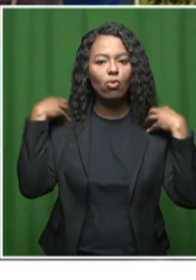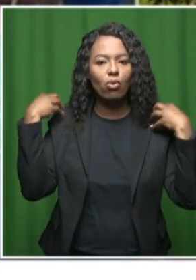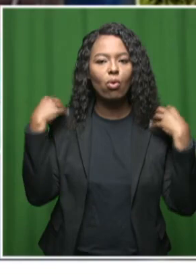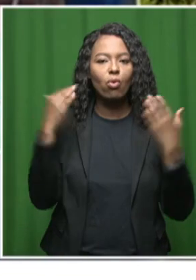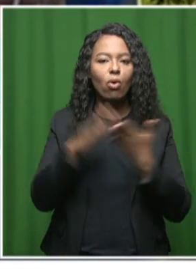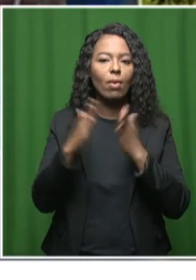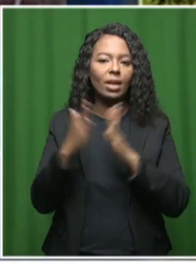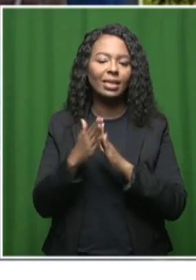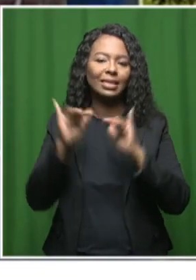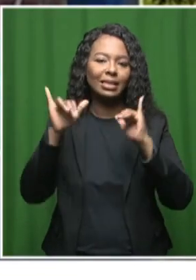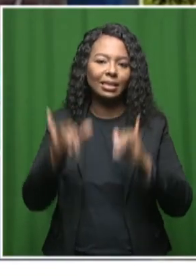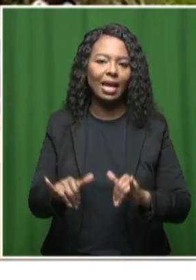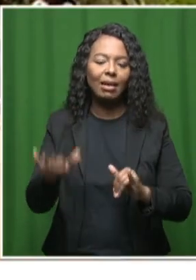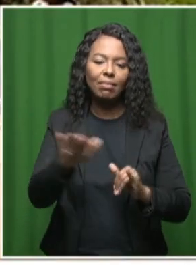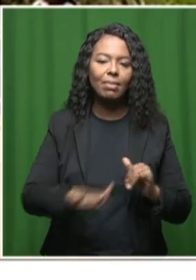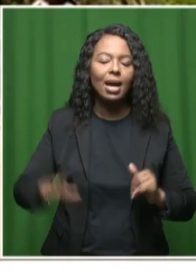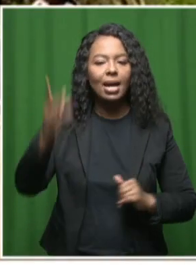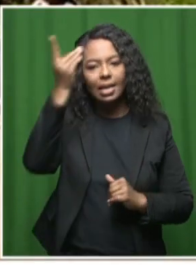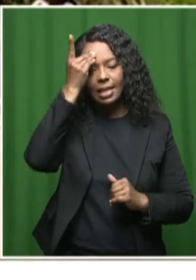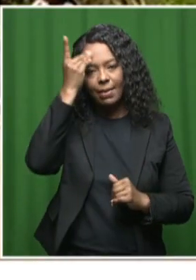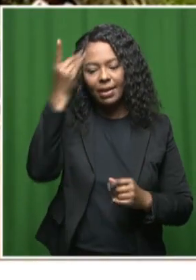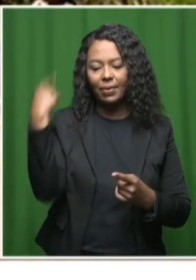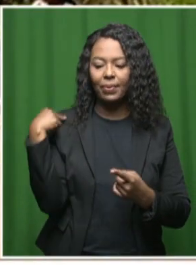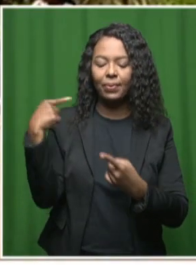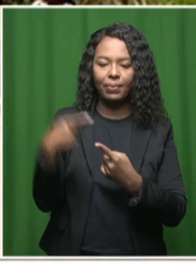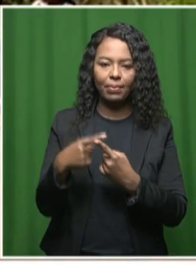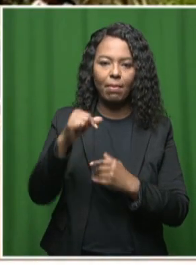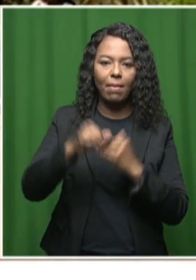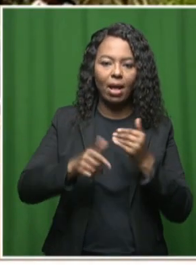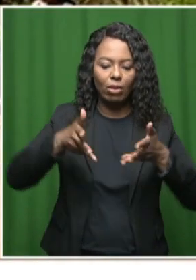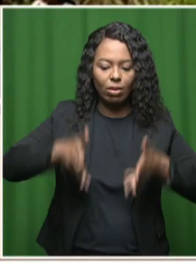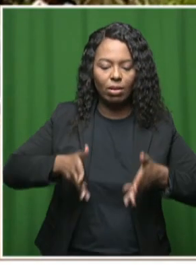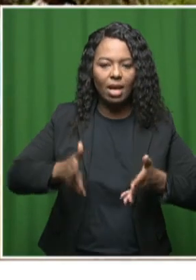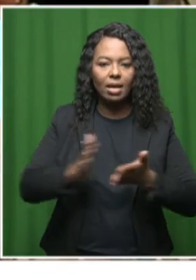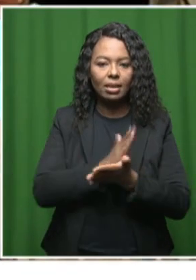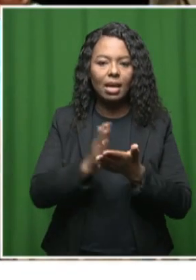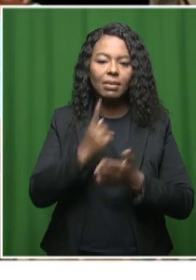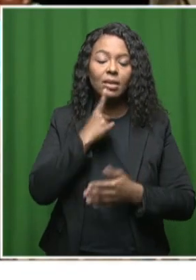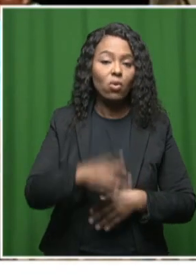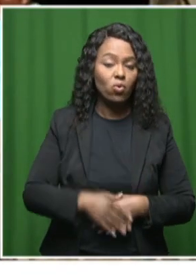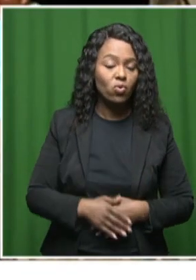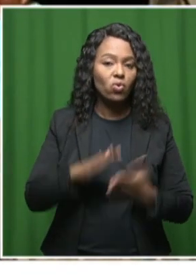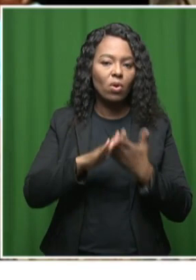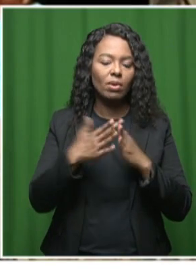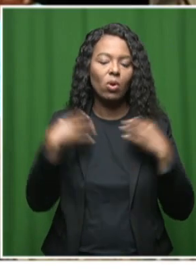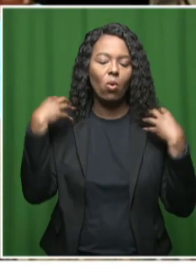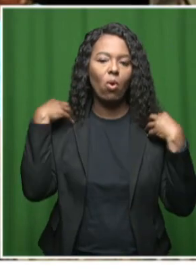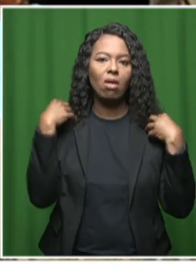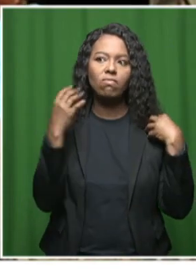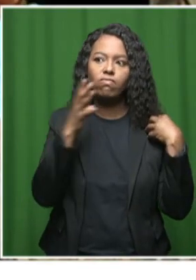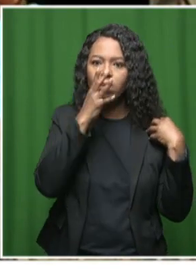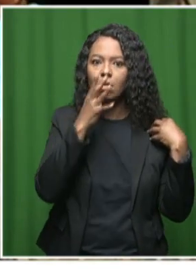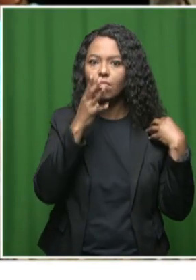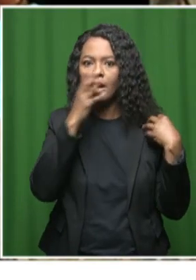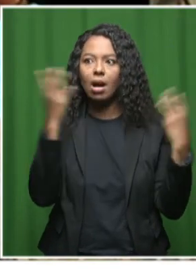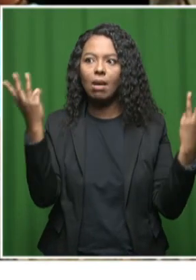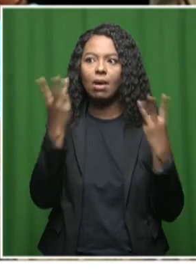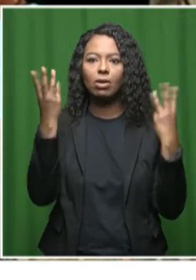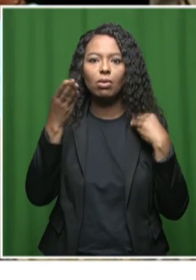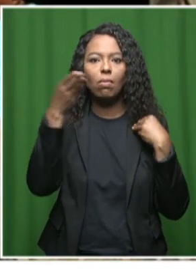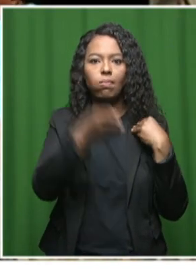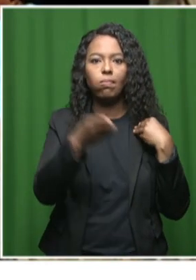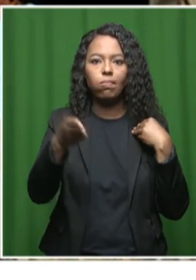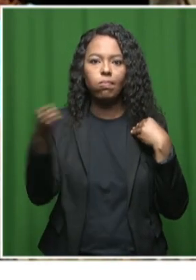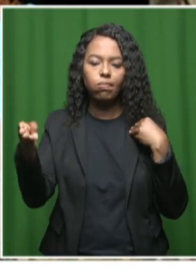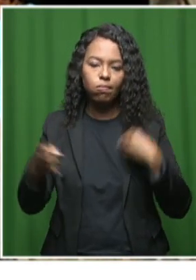in the greater Durban area, several community halls remain full. KZN Premier Nomusa